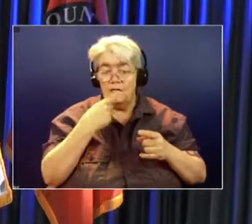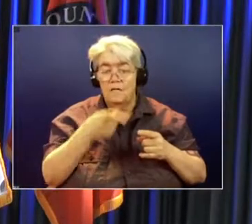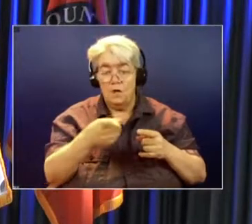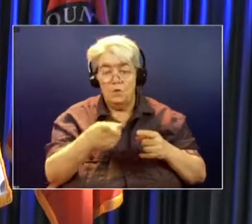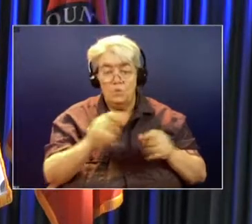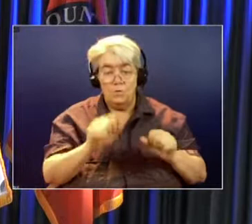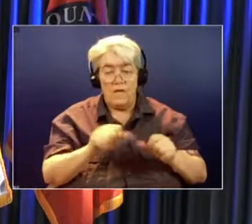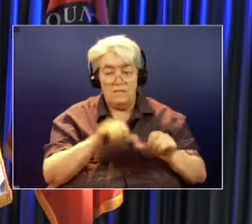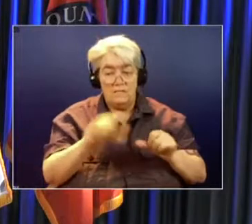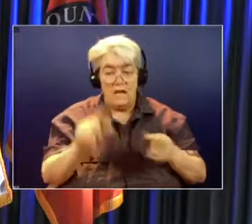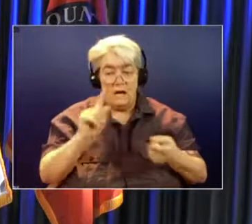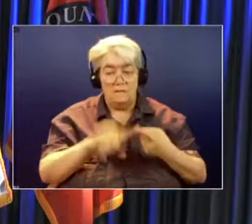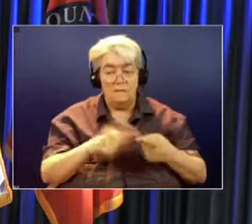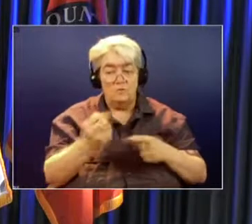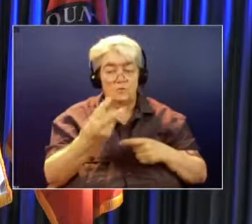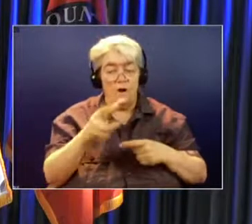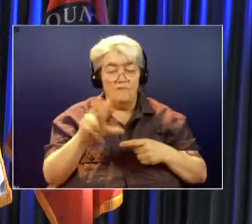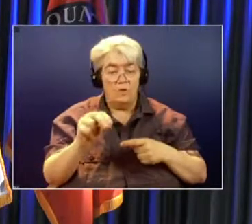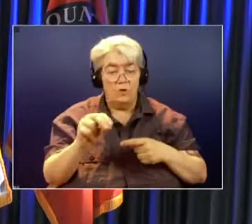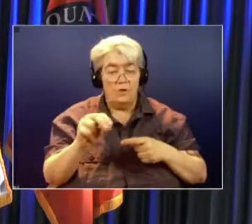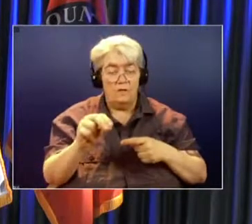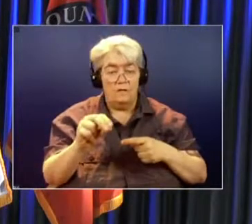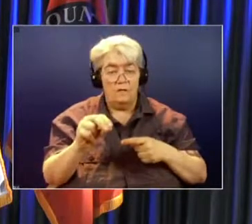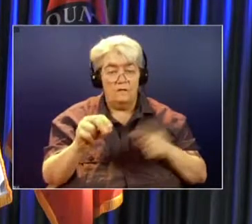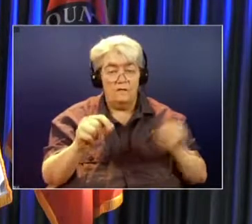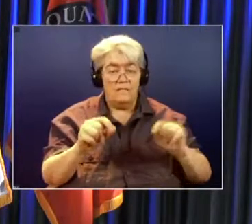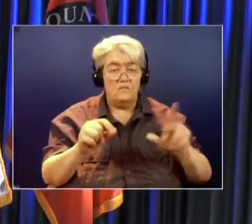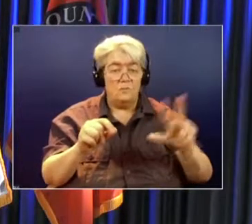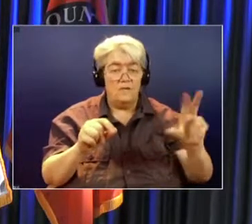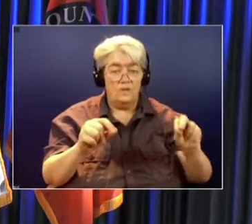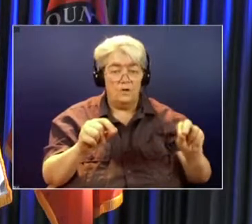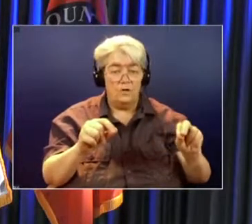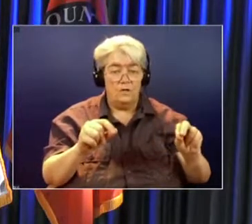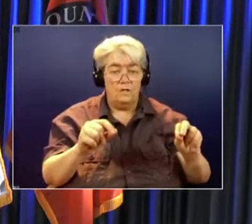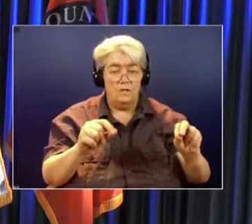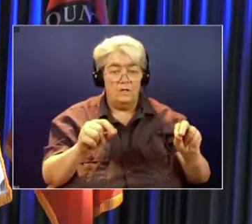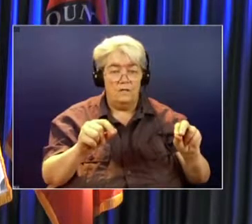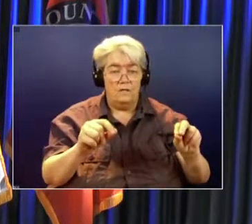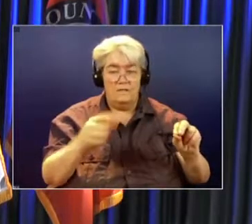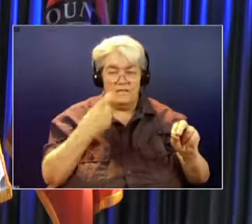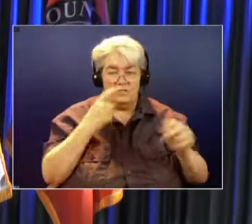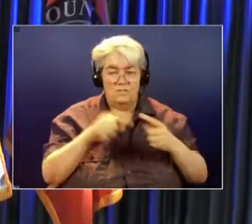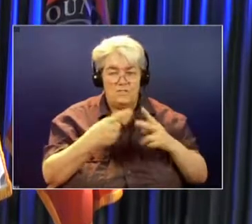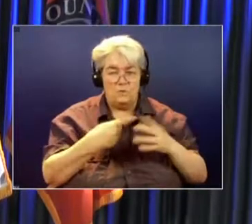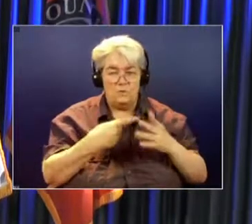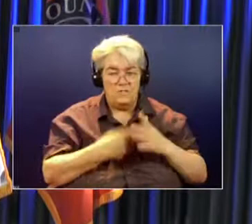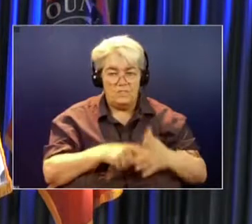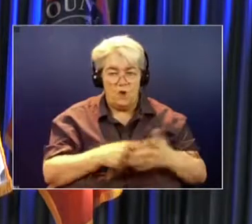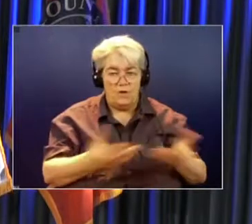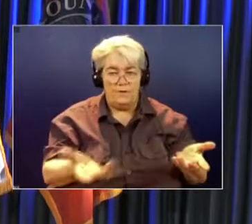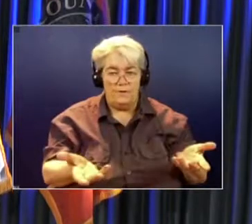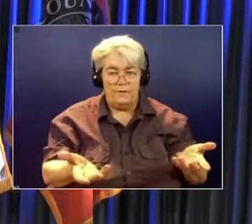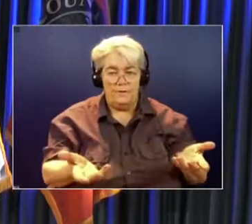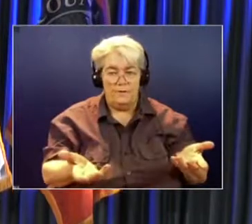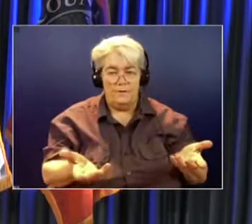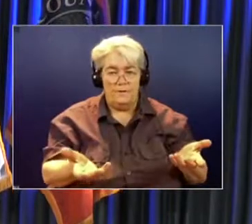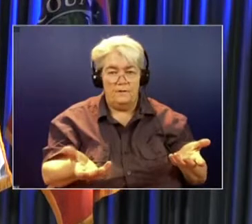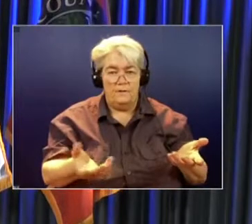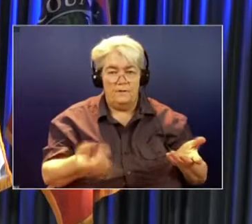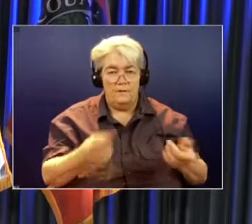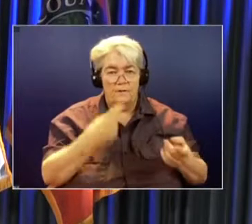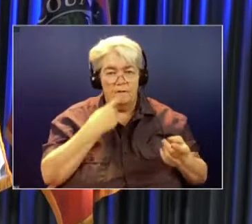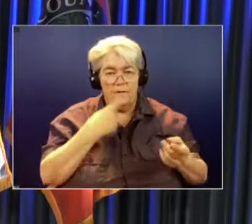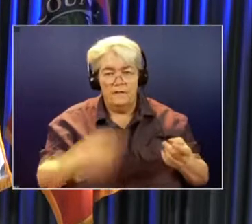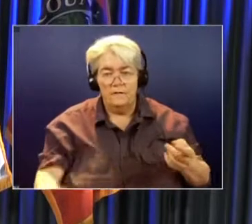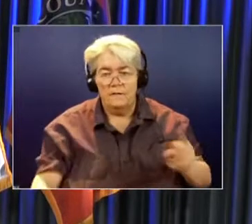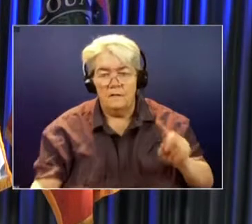Okay. Tilt down just a little bit. You did zoom out, but which is fine. Then you had to tilt down just a little bit. Good, good.